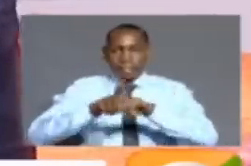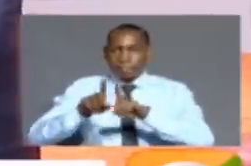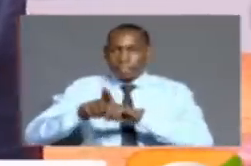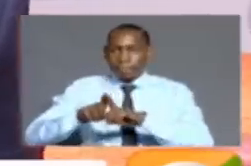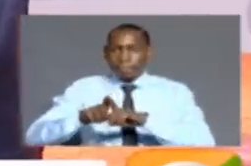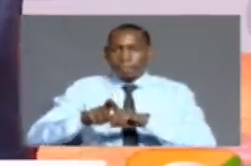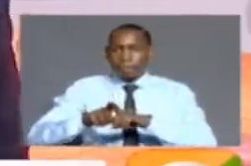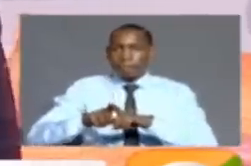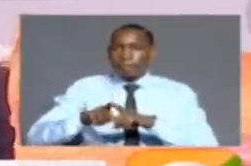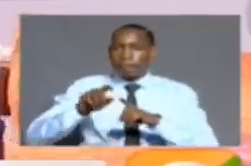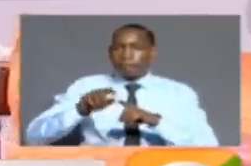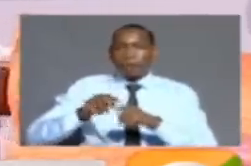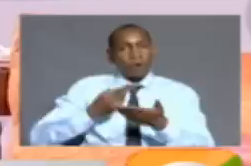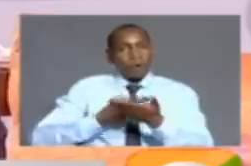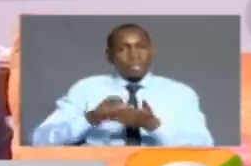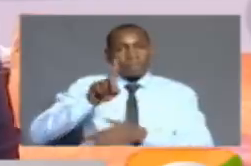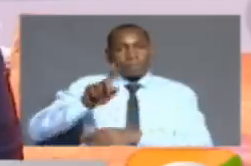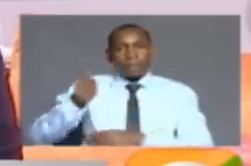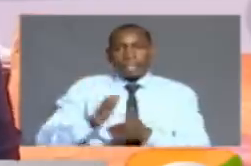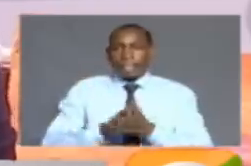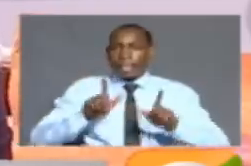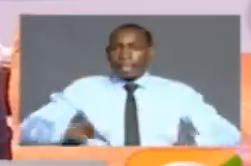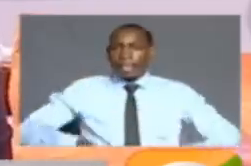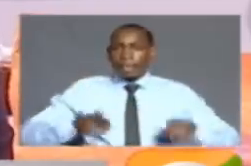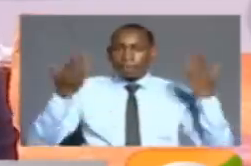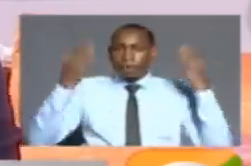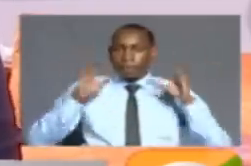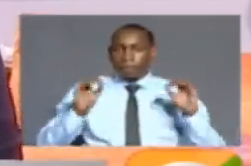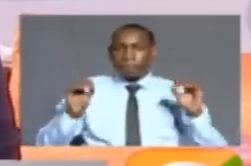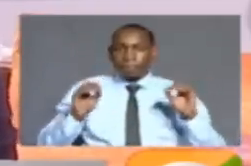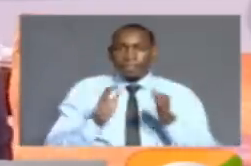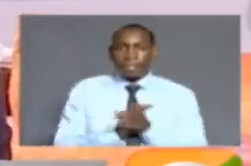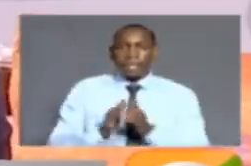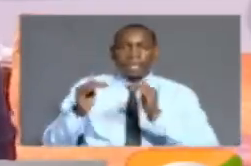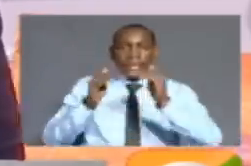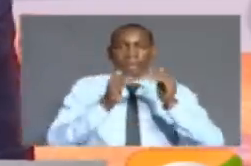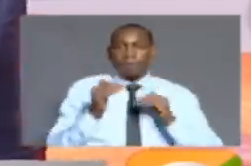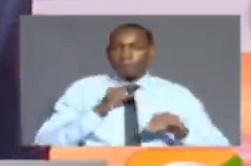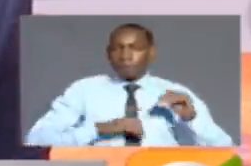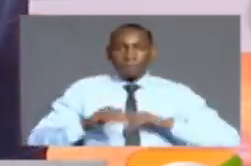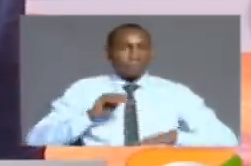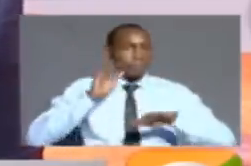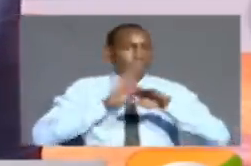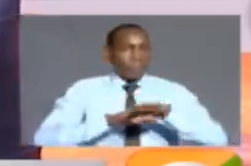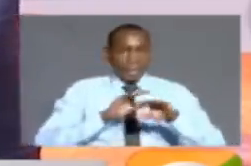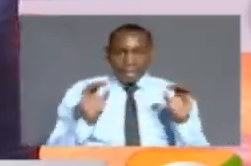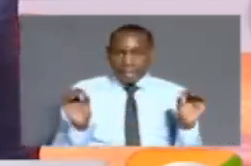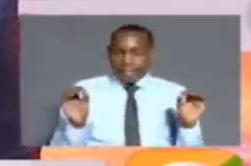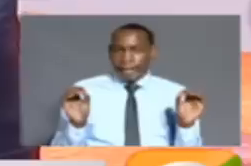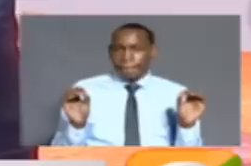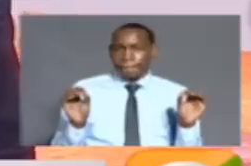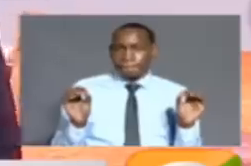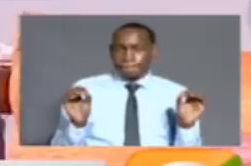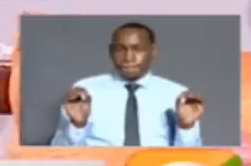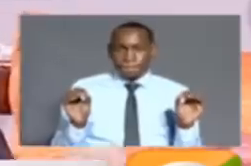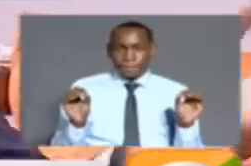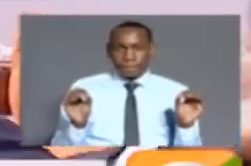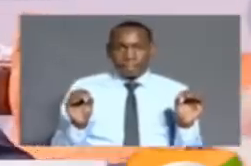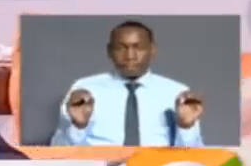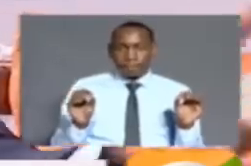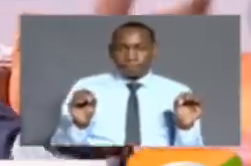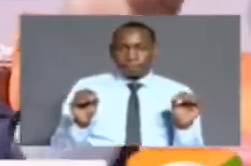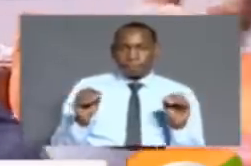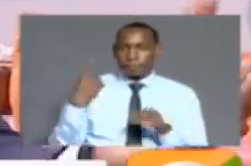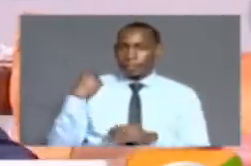honest with each other. You know, we don't live forever. You know, there's a level of corruption which is stupid. Yeah. You know, I mean, I saw